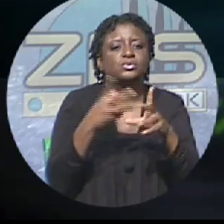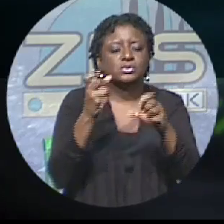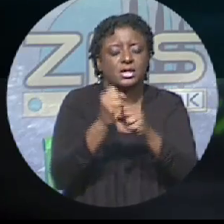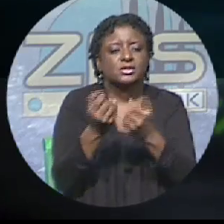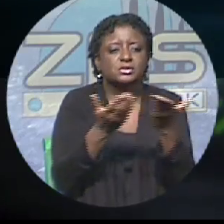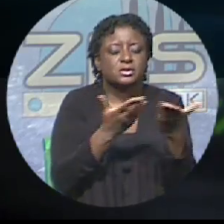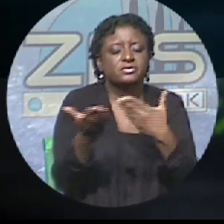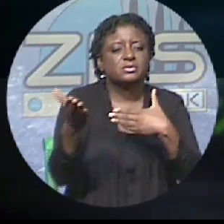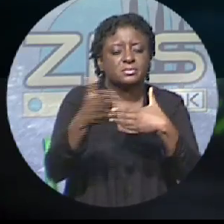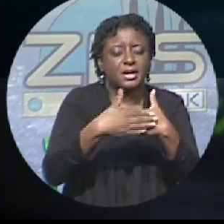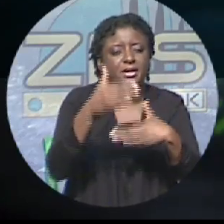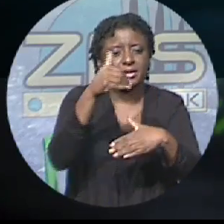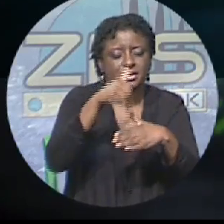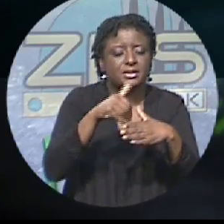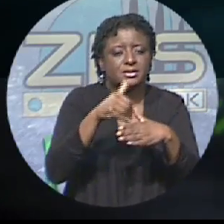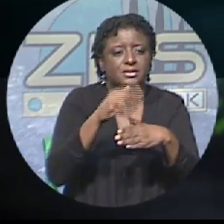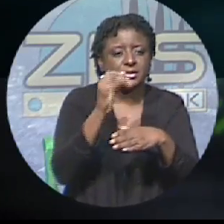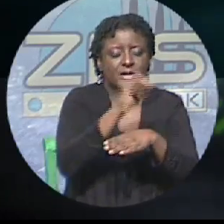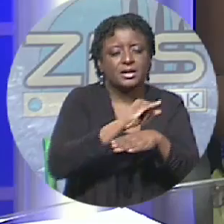can start the restoration.